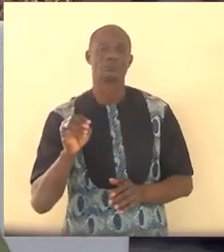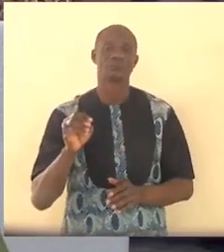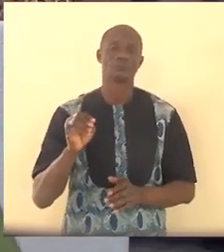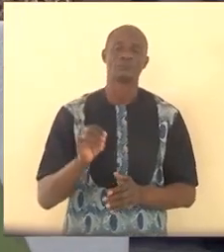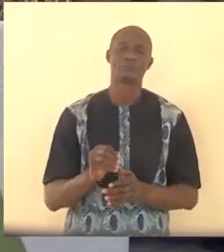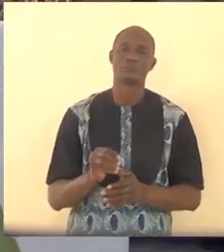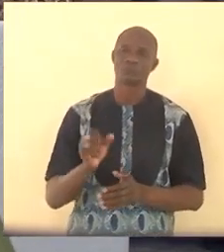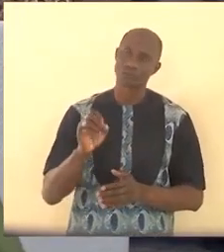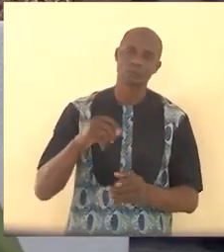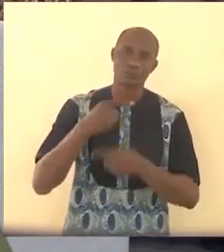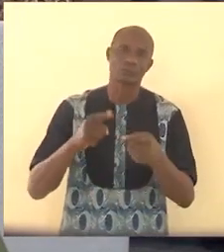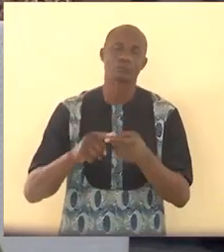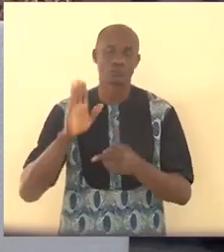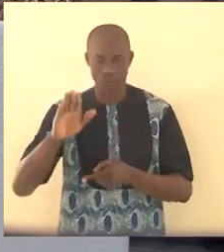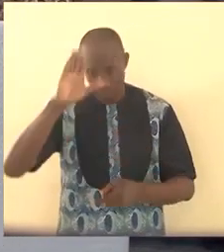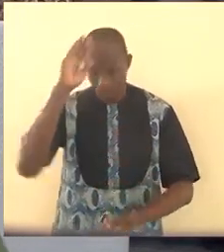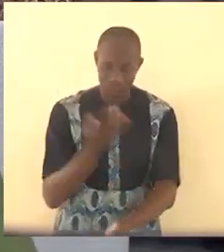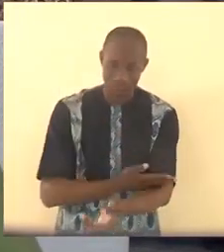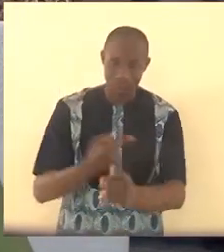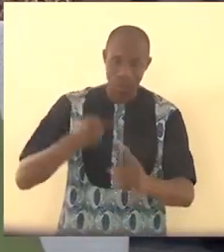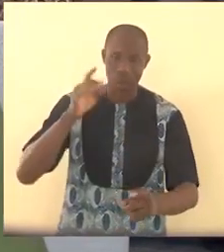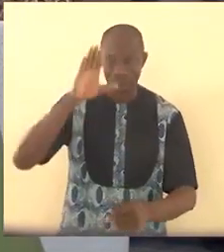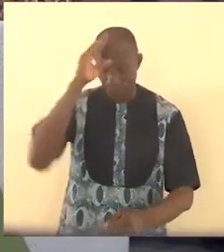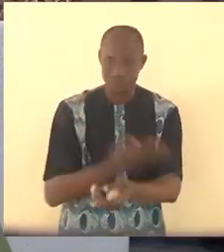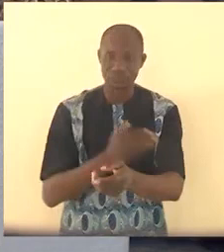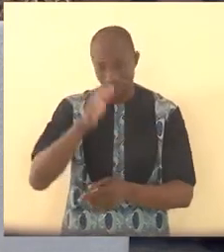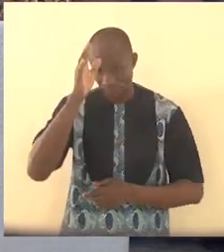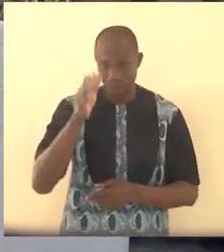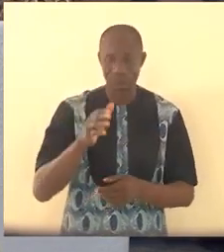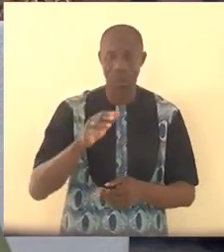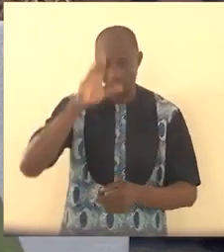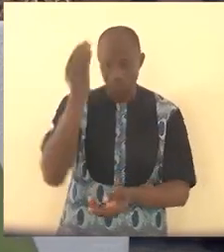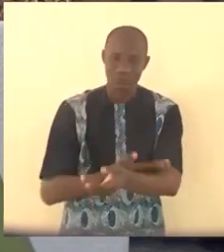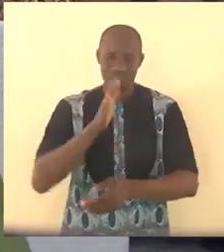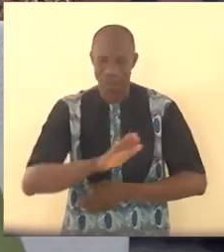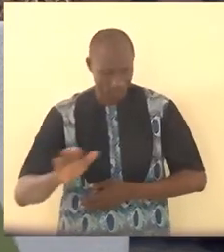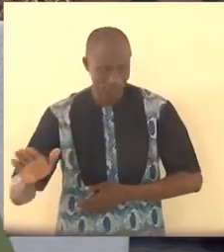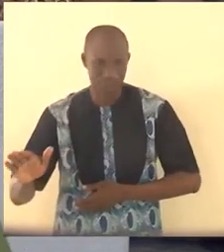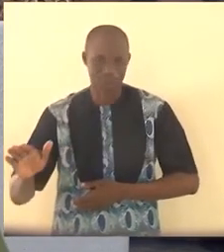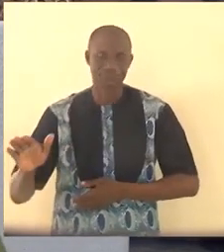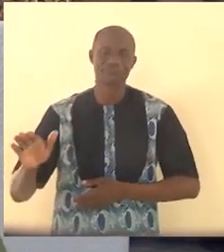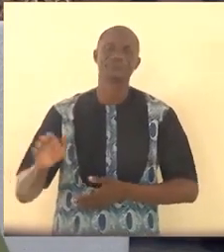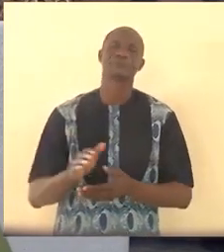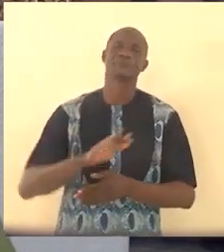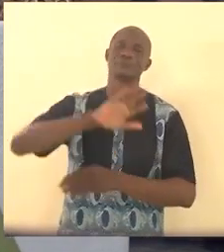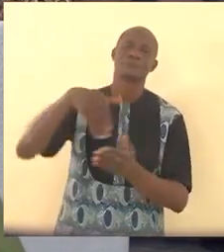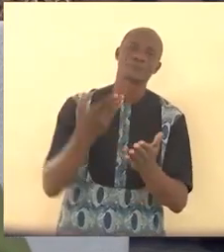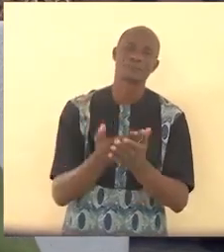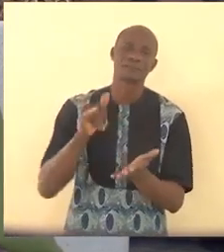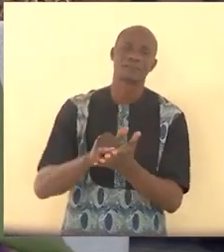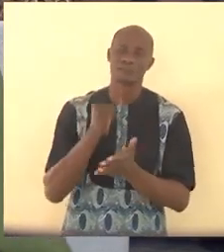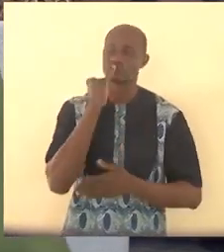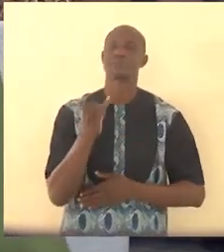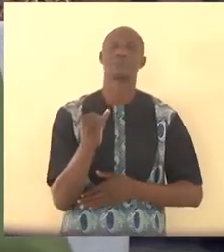your you can go from you to your son, and from your son to his grandson, and from your grandson to your great-grandson. All